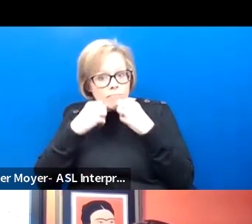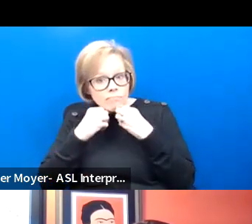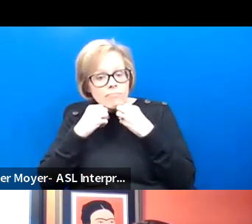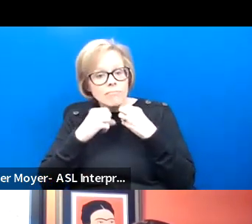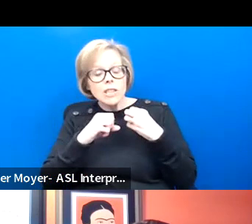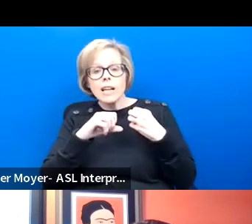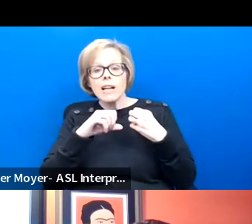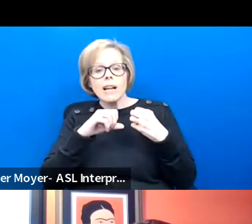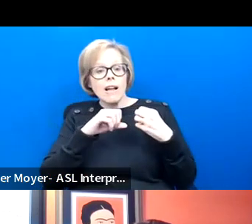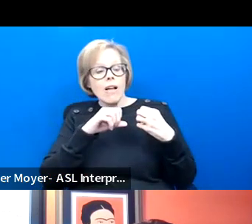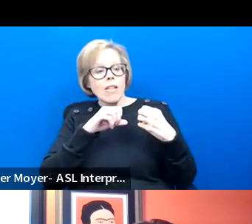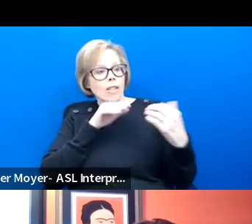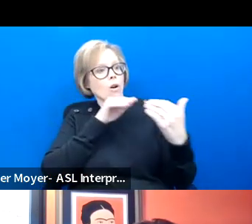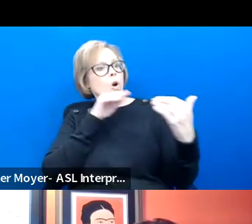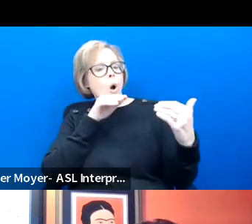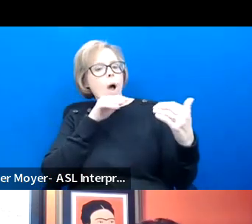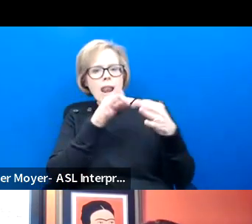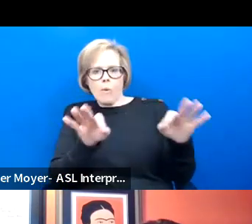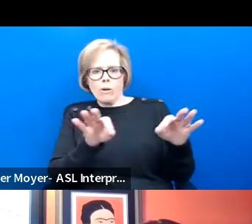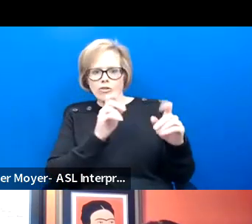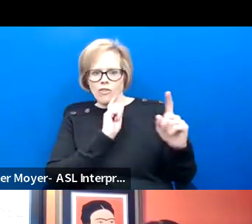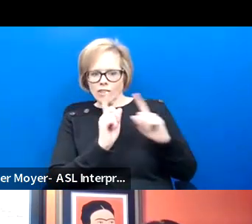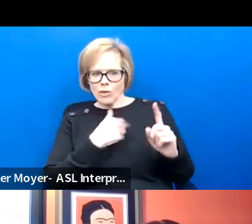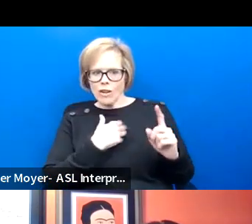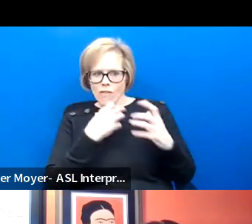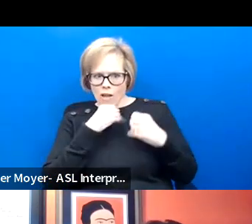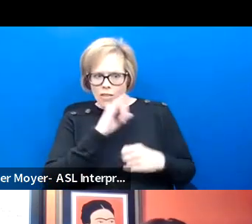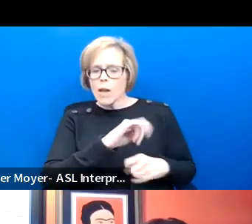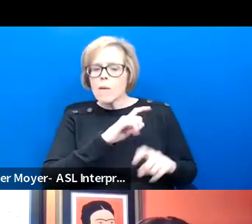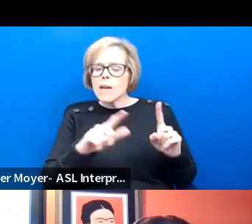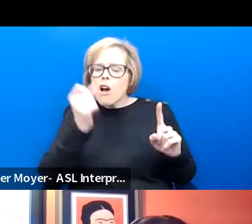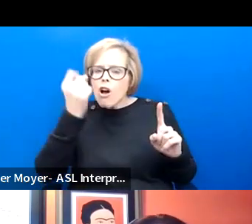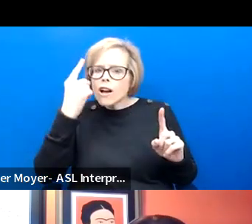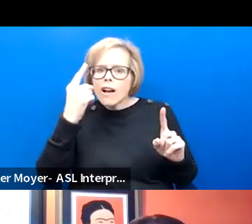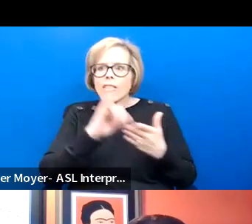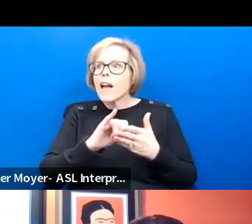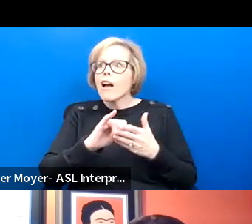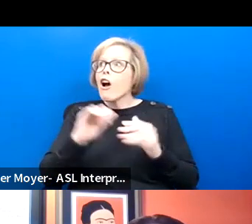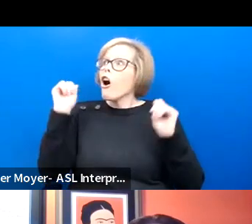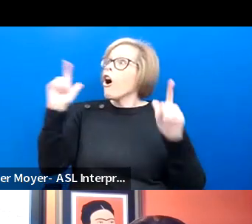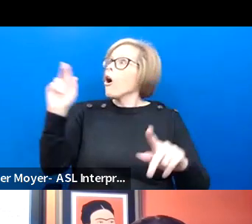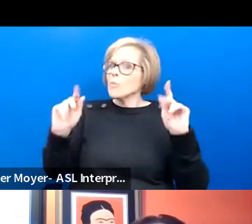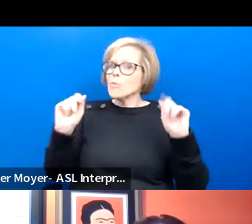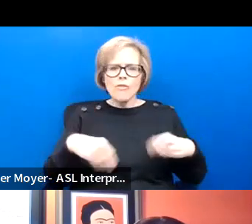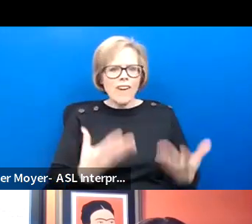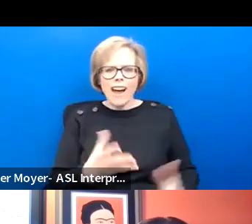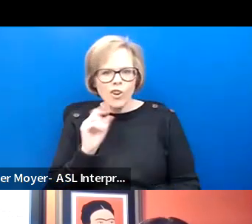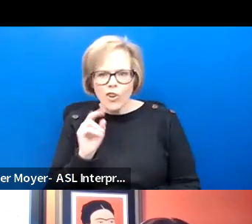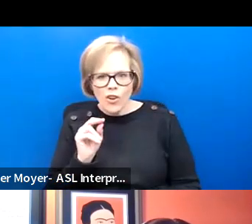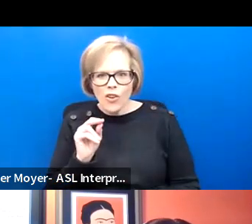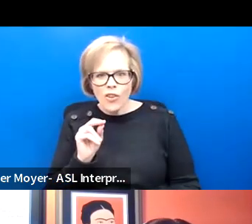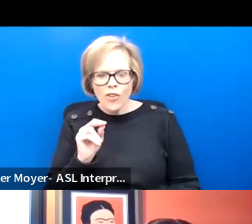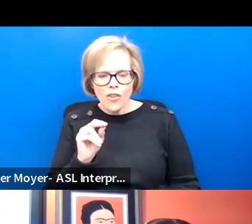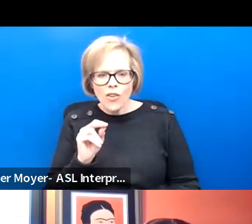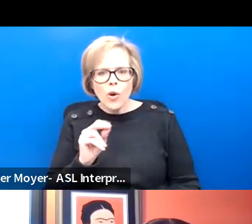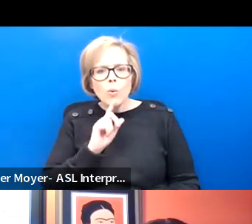concordant language conversation, but understand that not just anybody can provide it, right? And so really, I